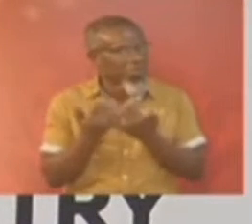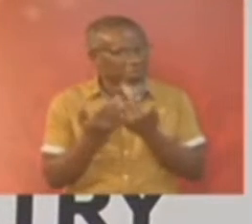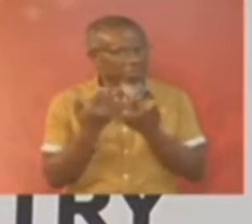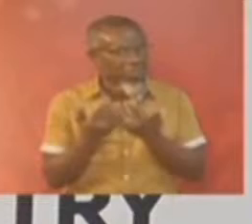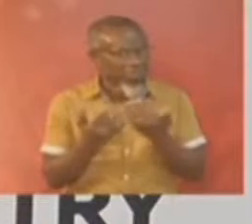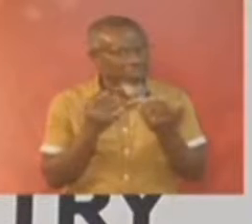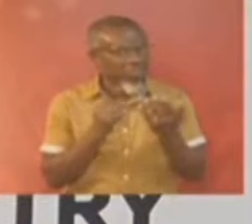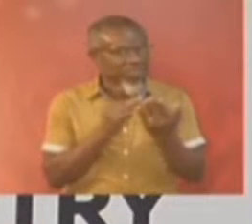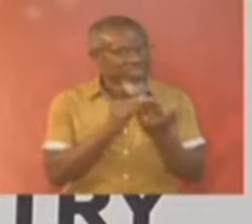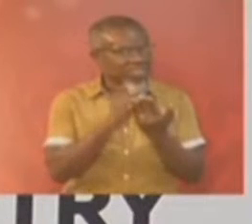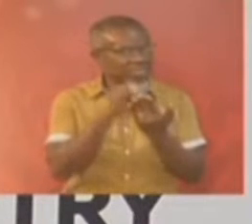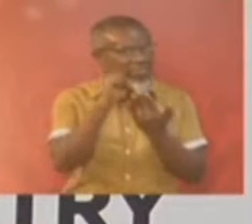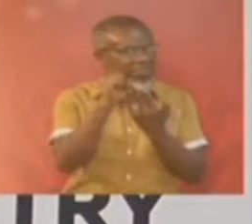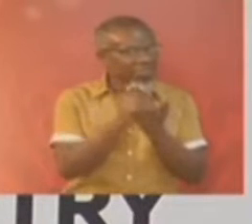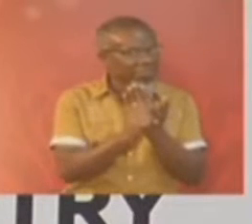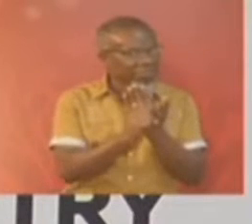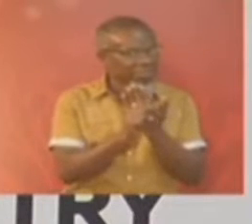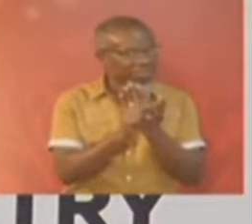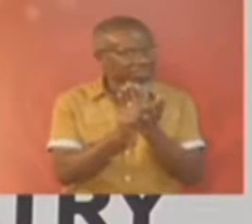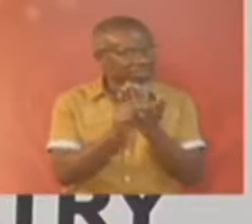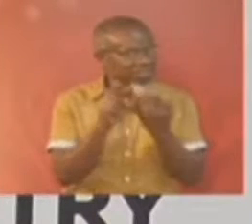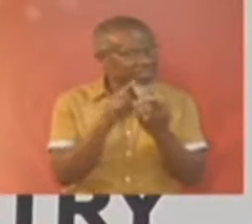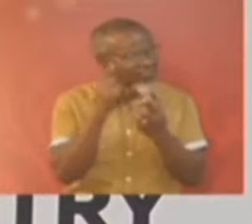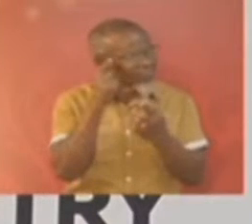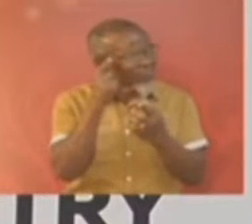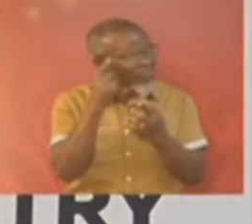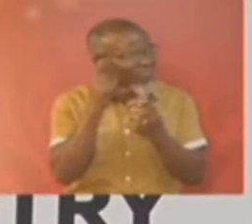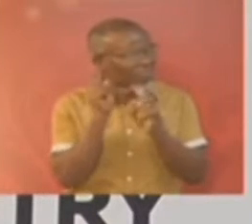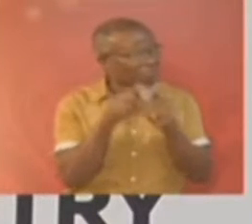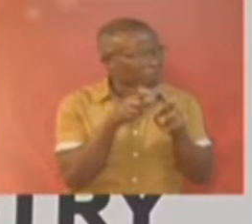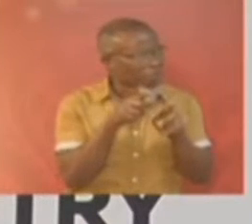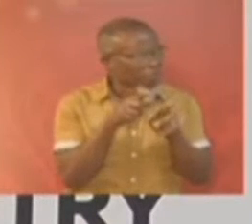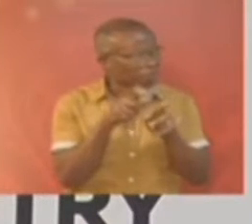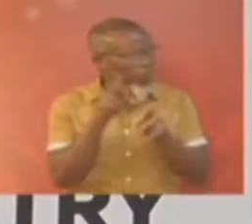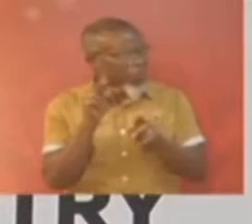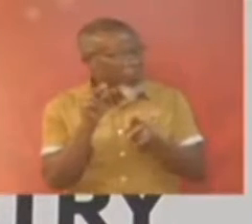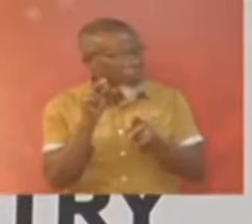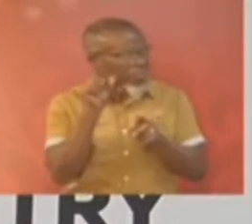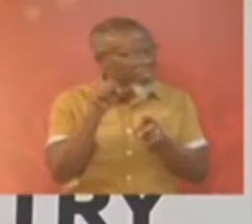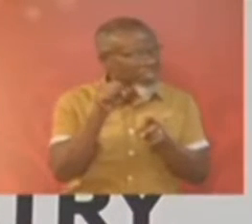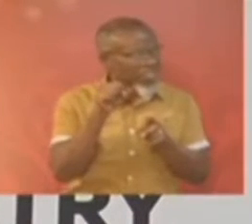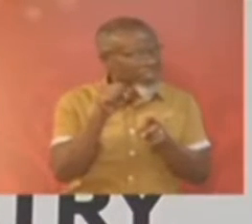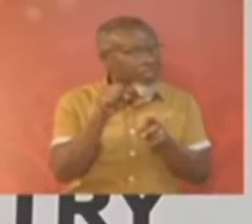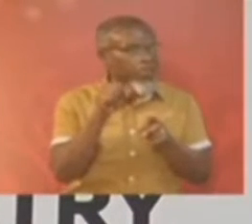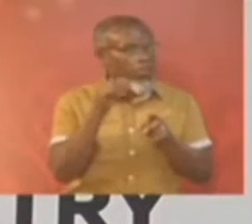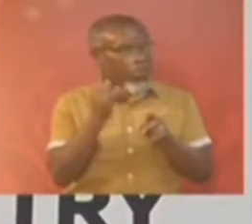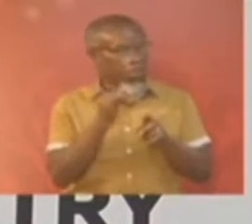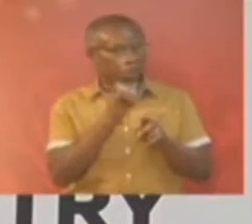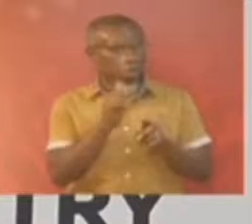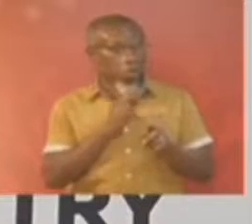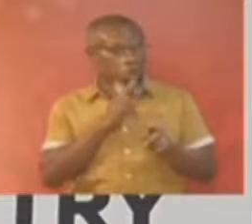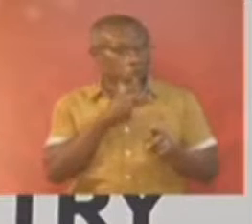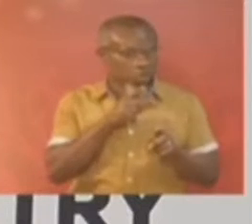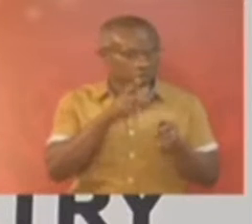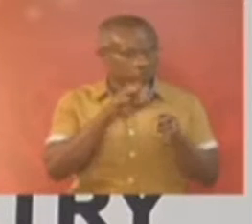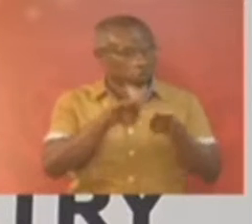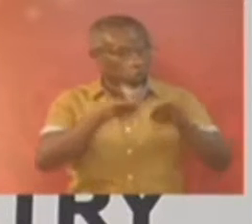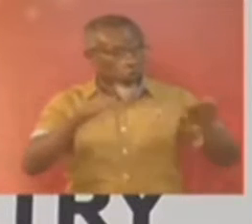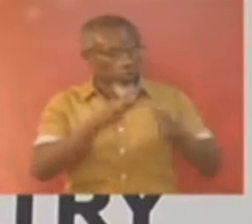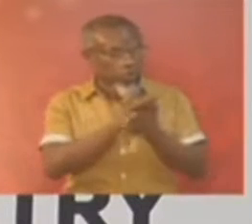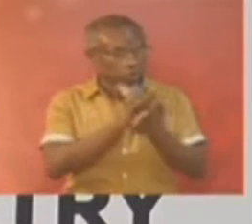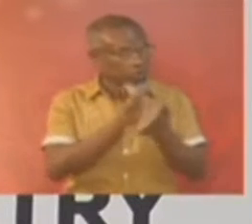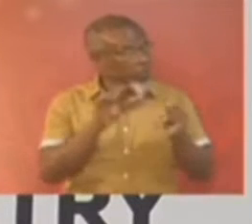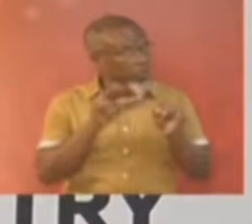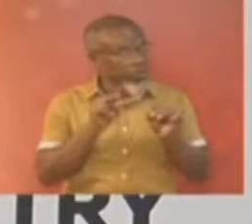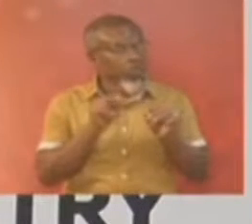have to physically go to school for that semester. So we're asking, although you don't have to physically go to school, that you complete your immunization